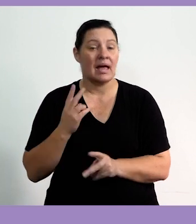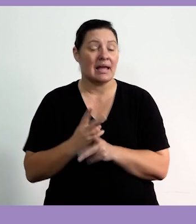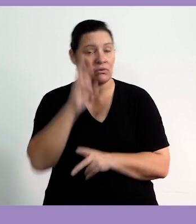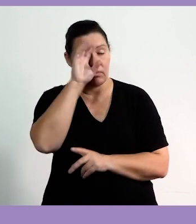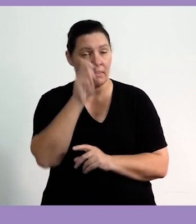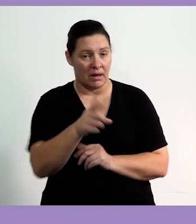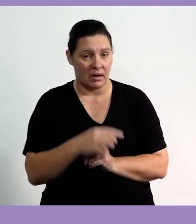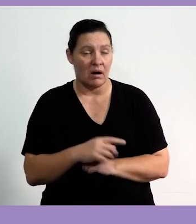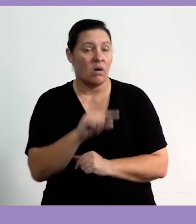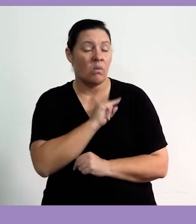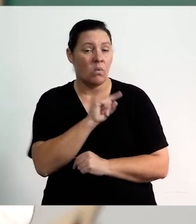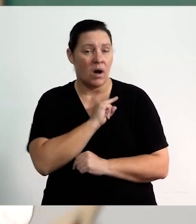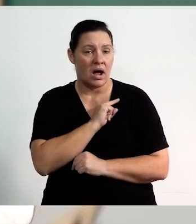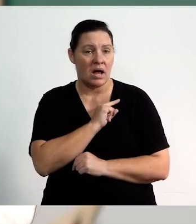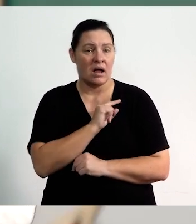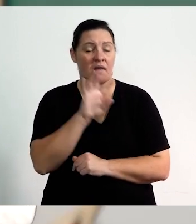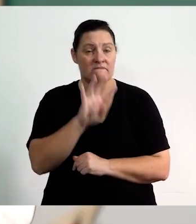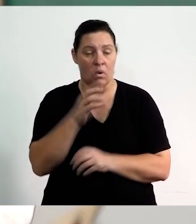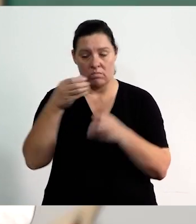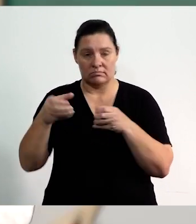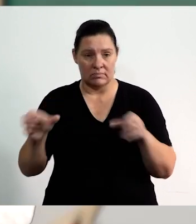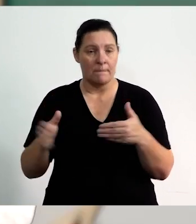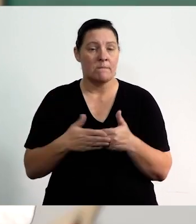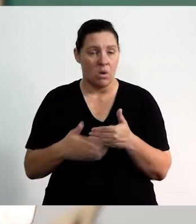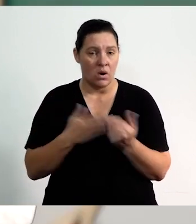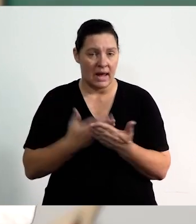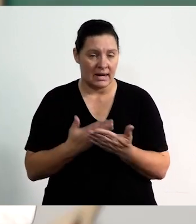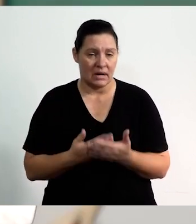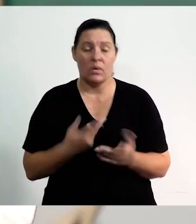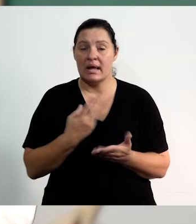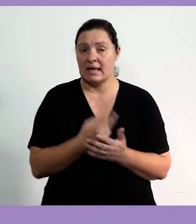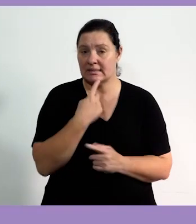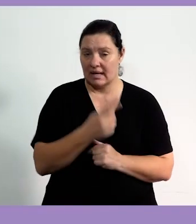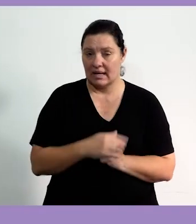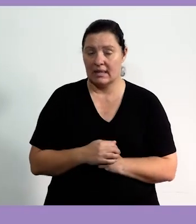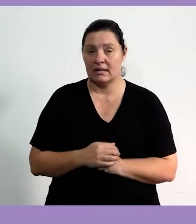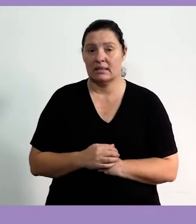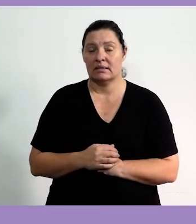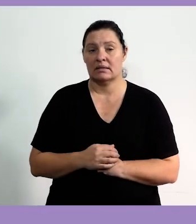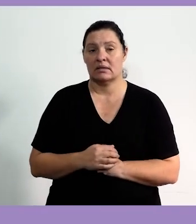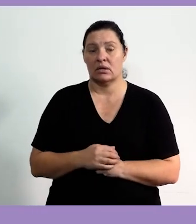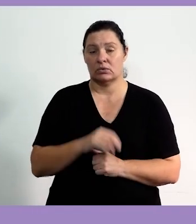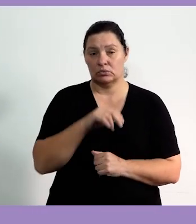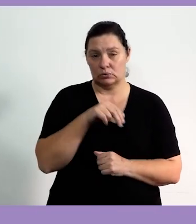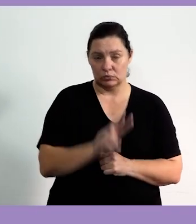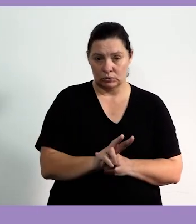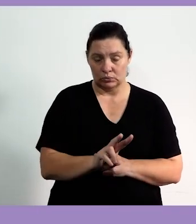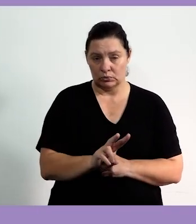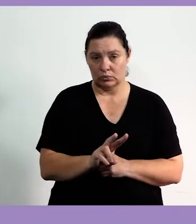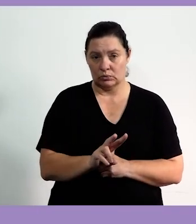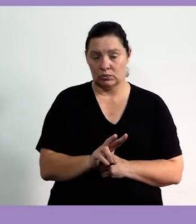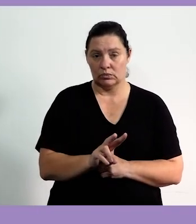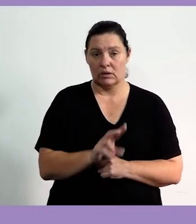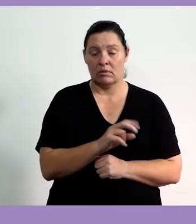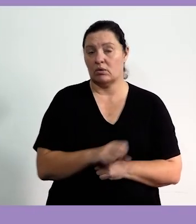3. But again, remember, because our 4 can be broken down further, we can say there that it